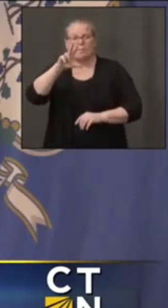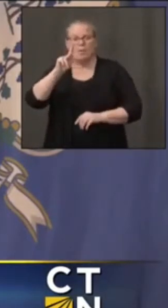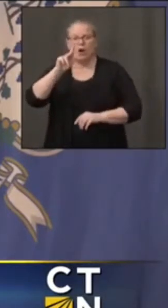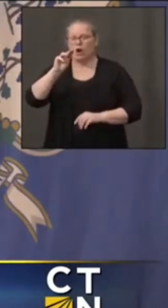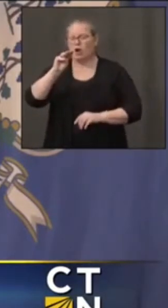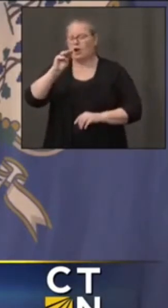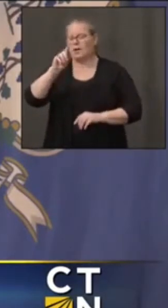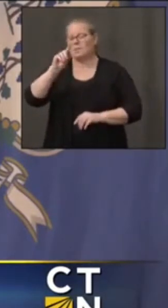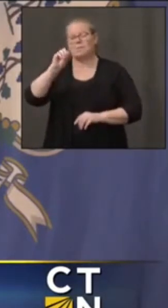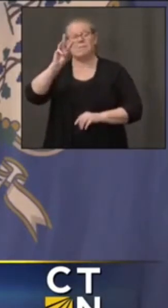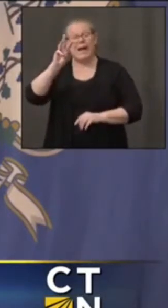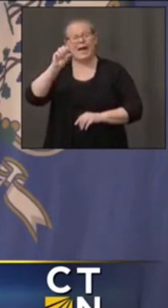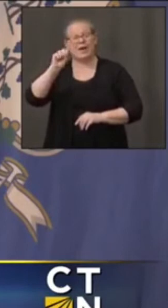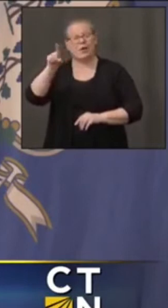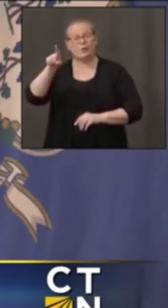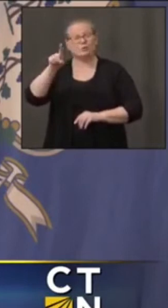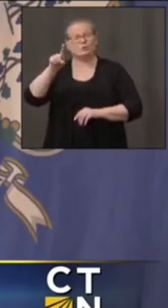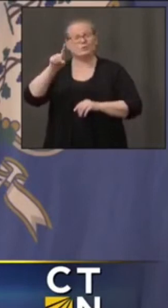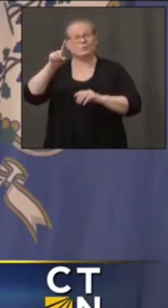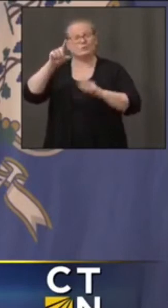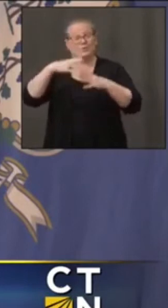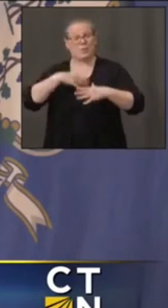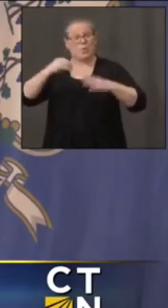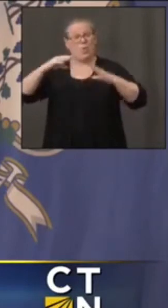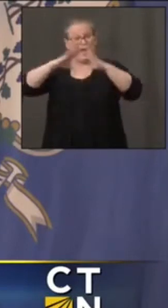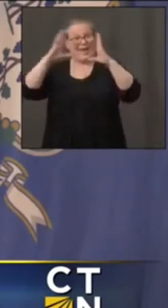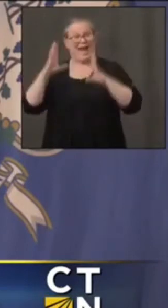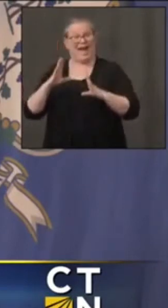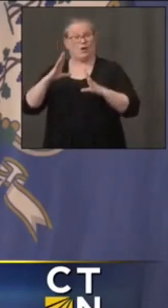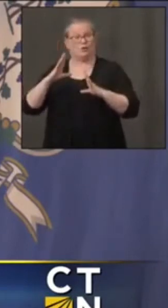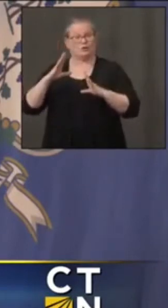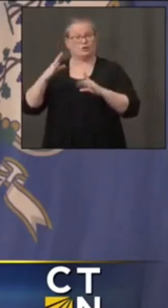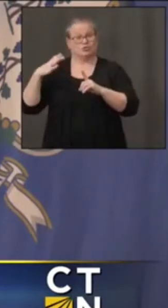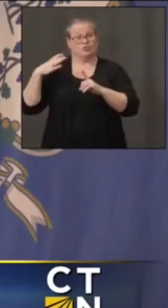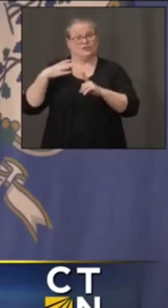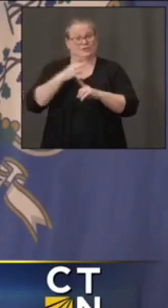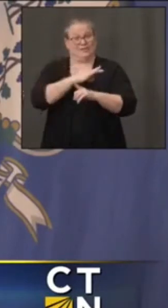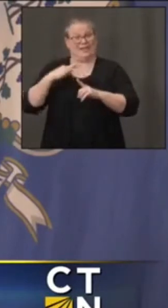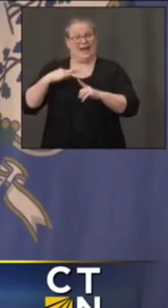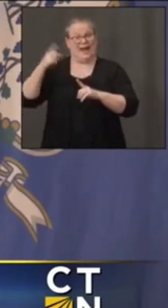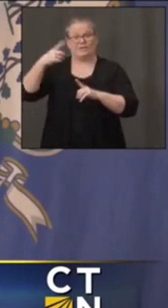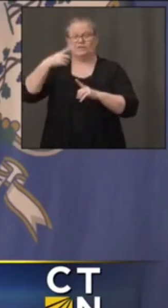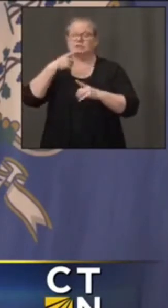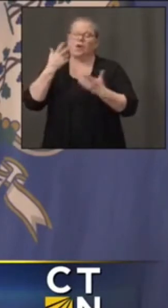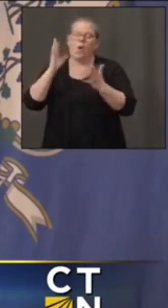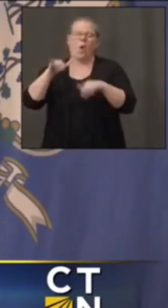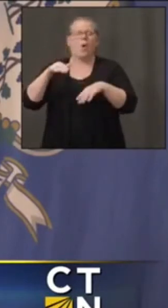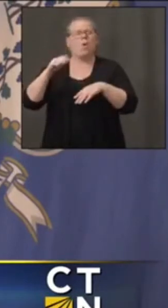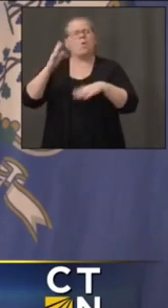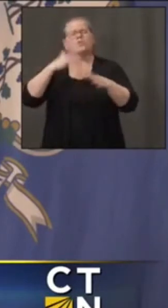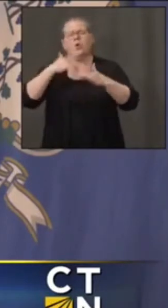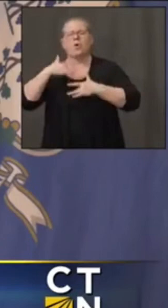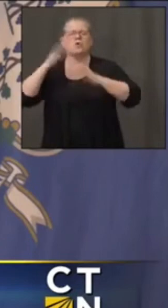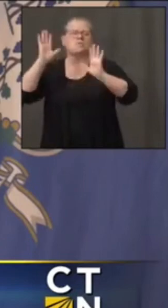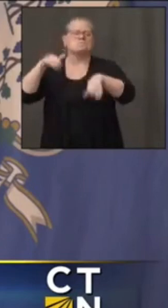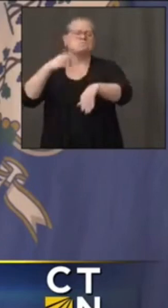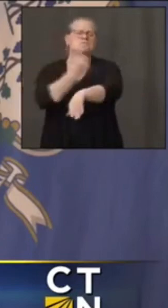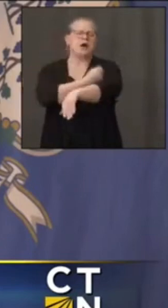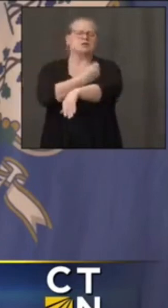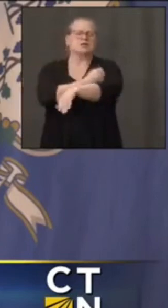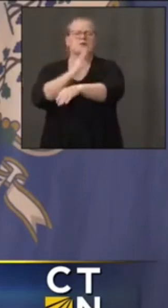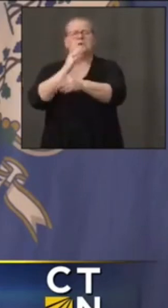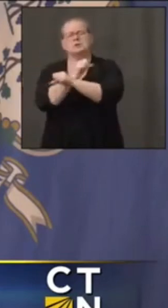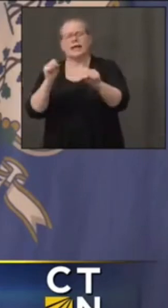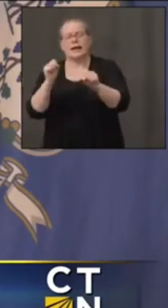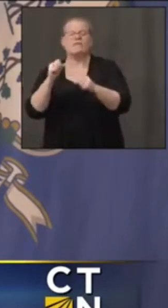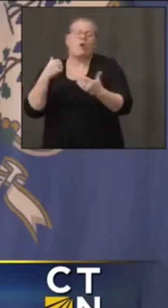us. We are going to rely upon therapies. We are going to rely upon a vaccine. And sometime, according to the models, that's going to be